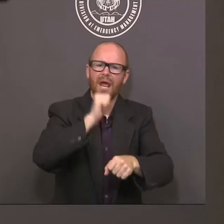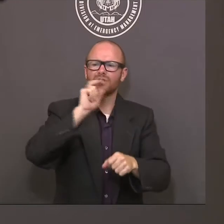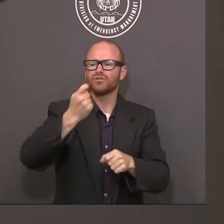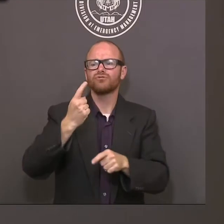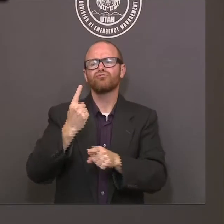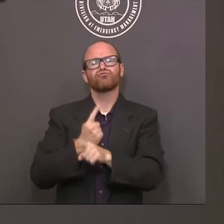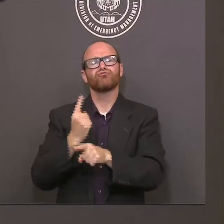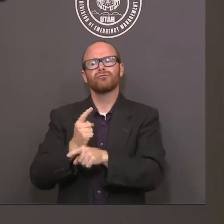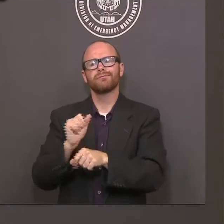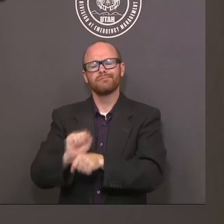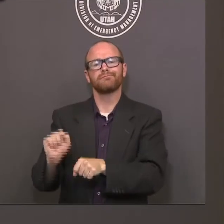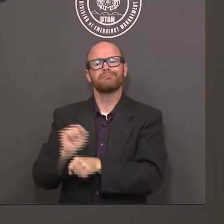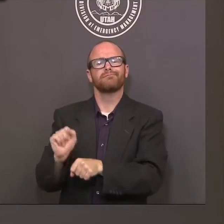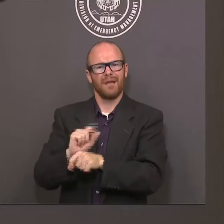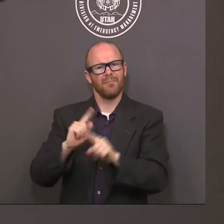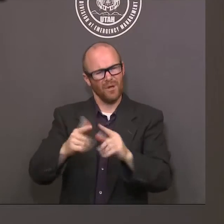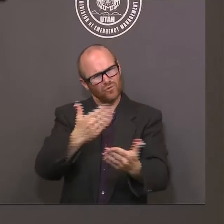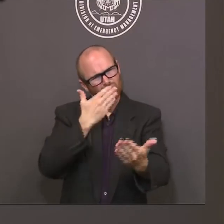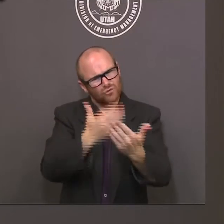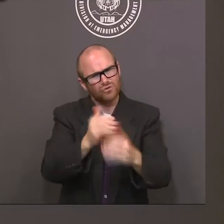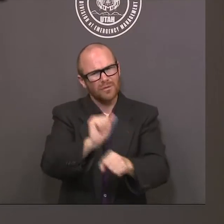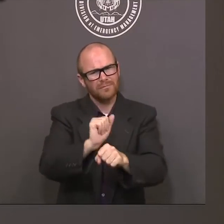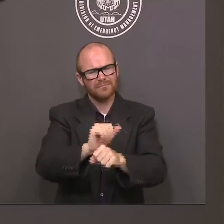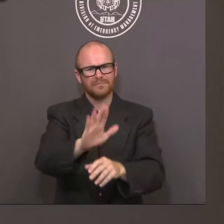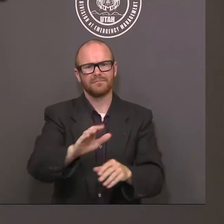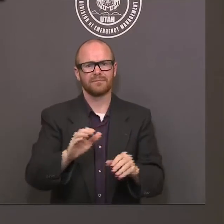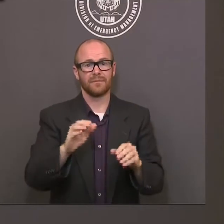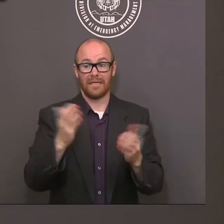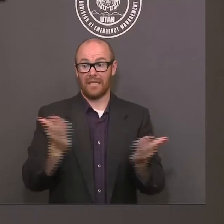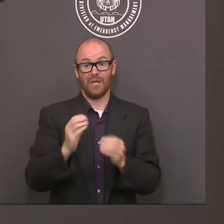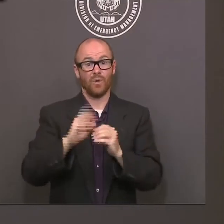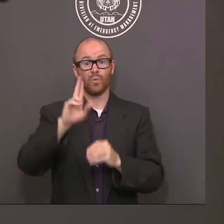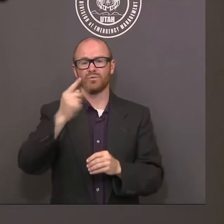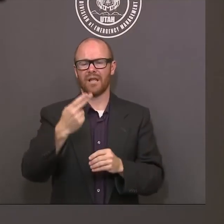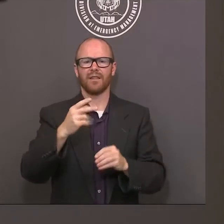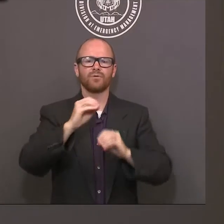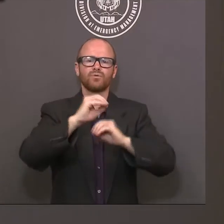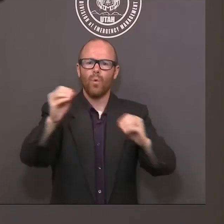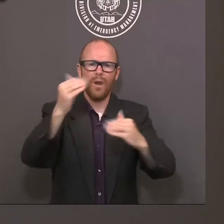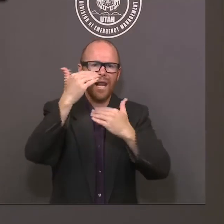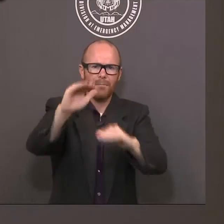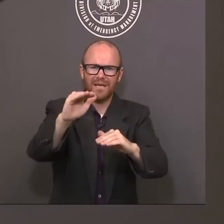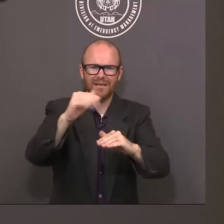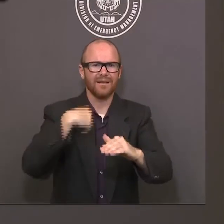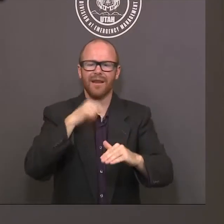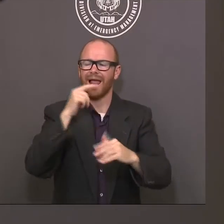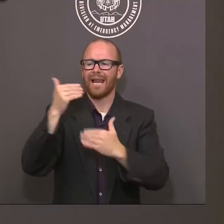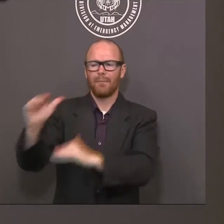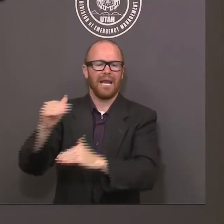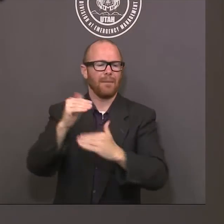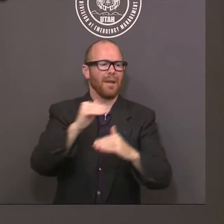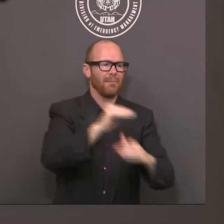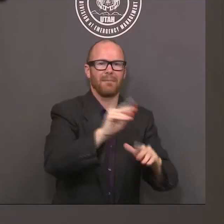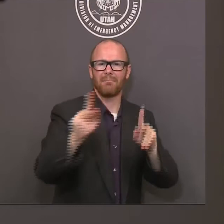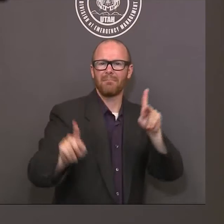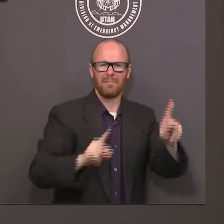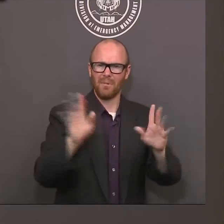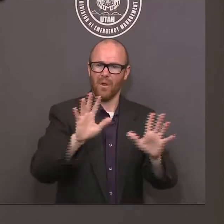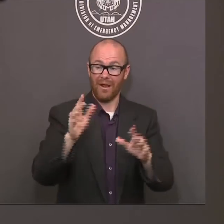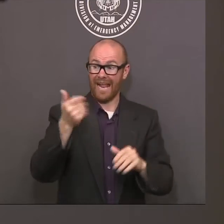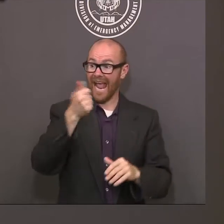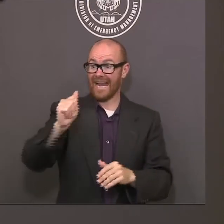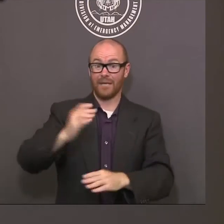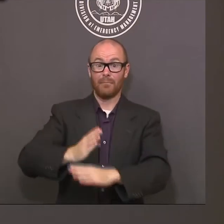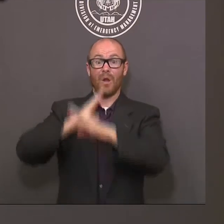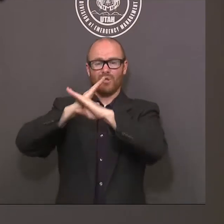paying job. There is no limit in America, certainly no limit in Utah to being the best you can be. There are barriers out there. We want to find out what they are and eliminate